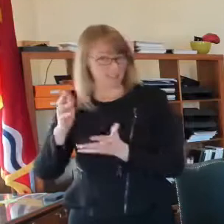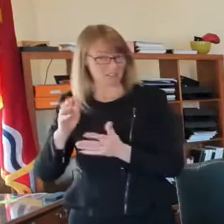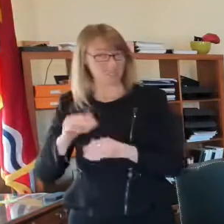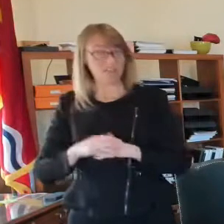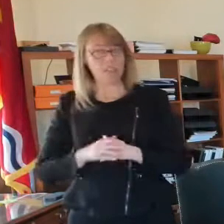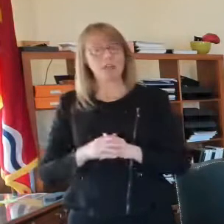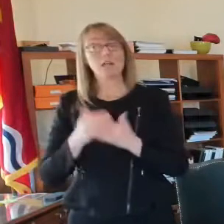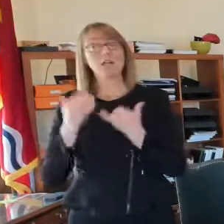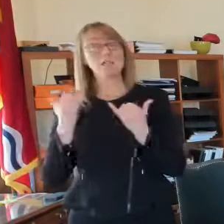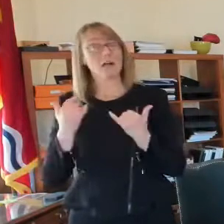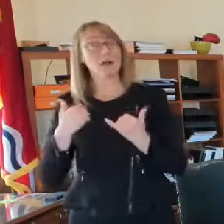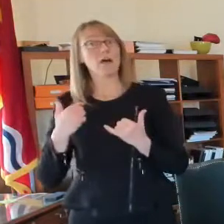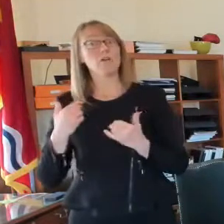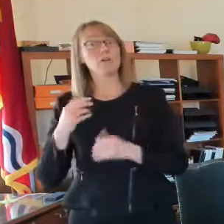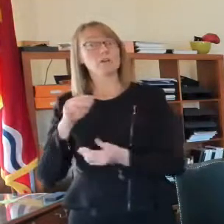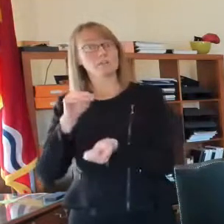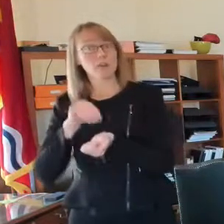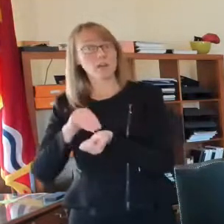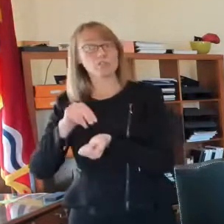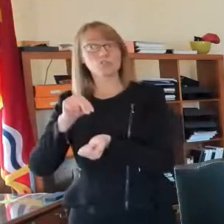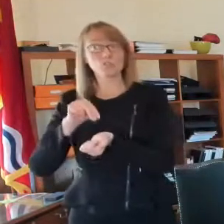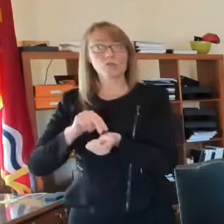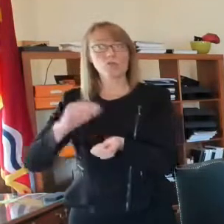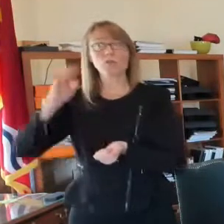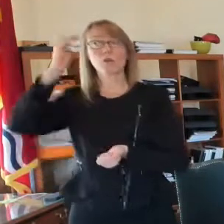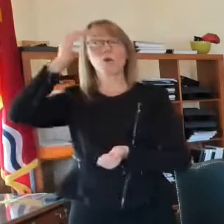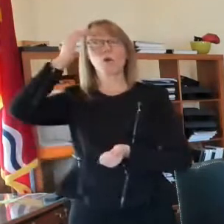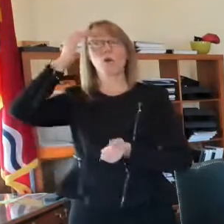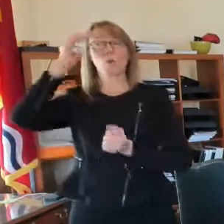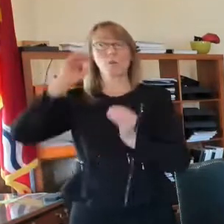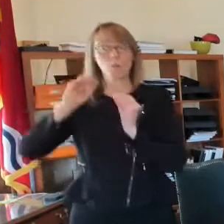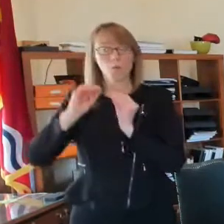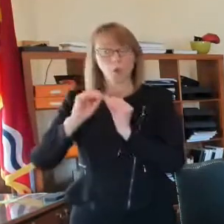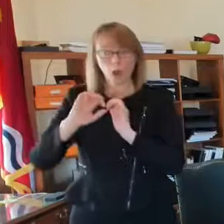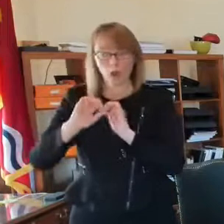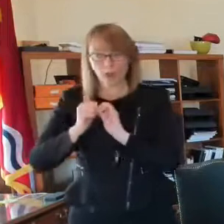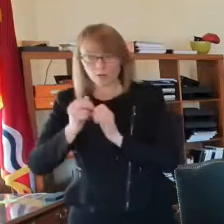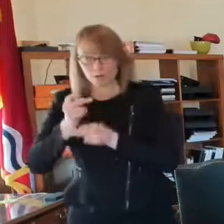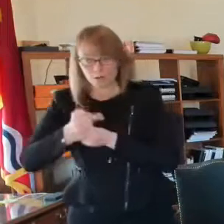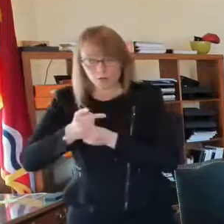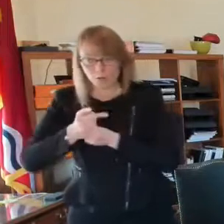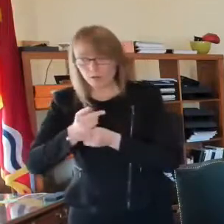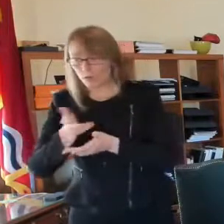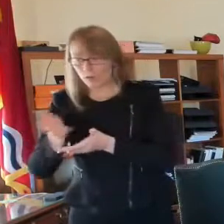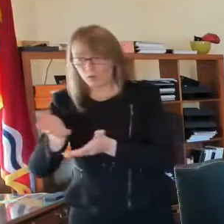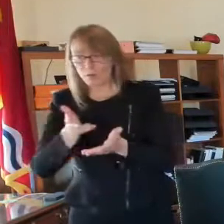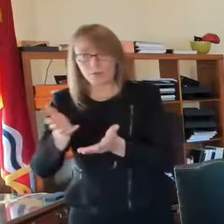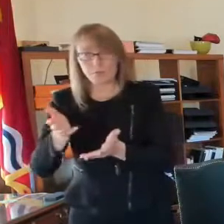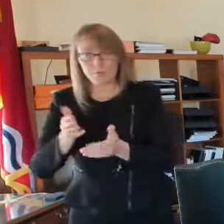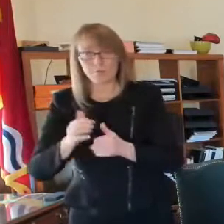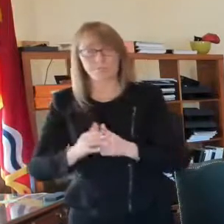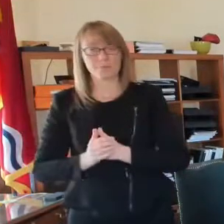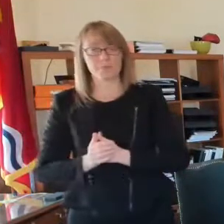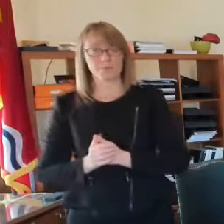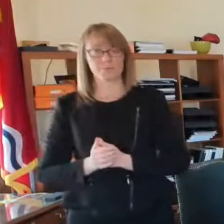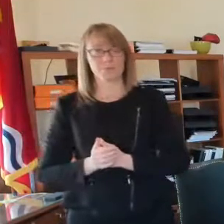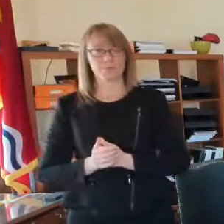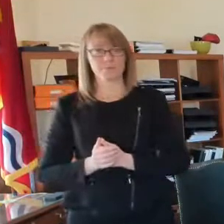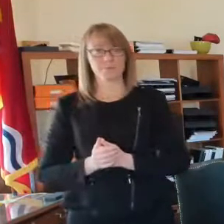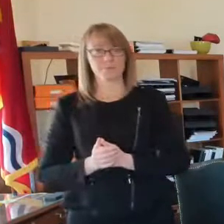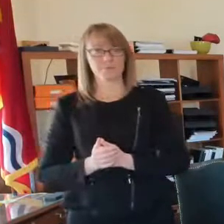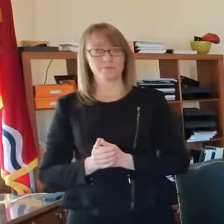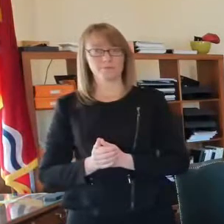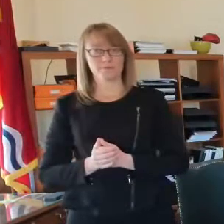medical professional knows more now. But also, a lot of the people who are very